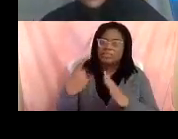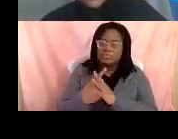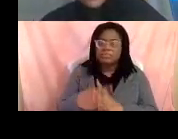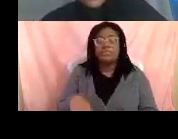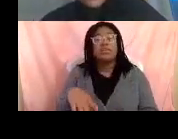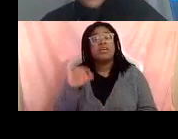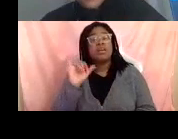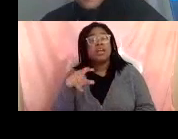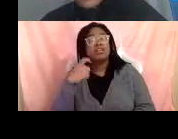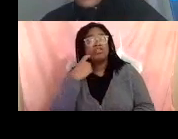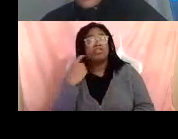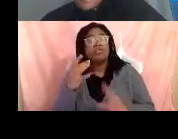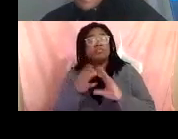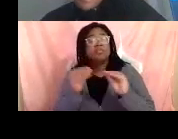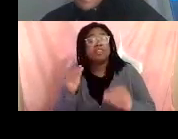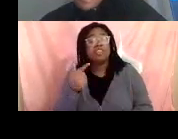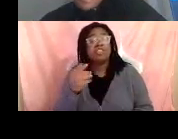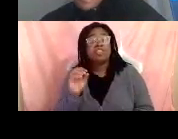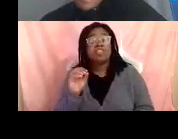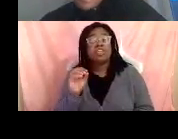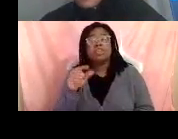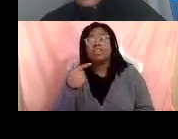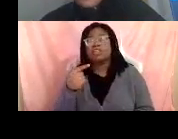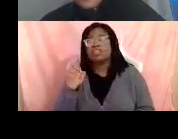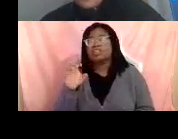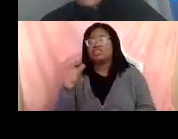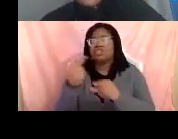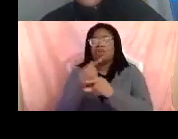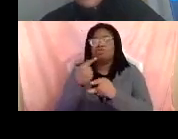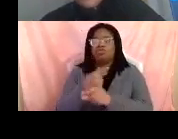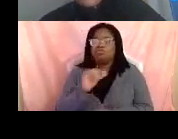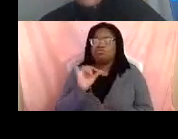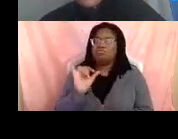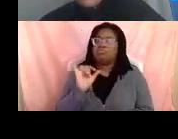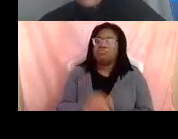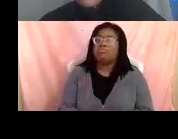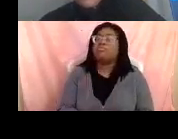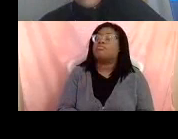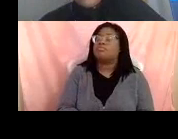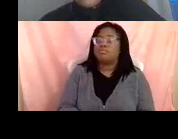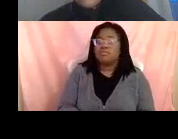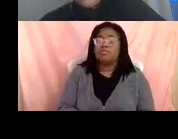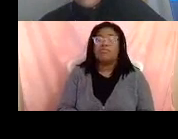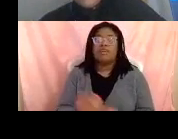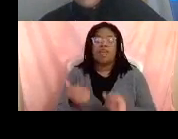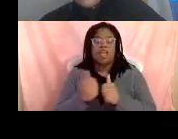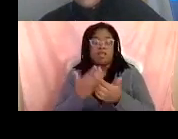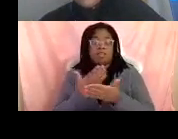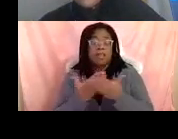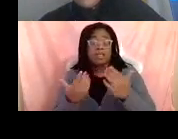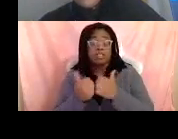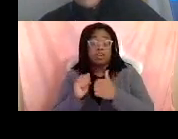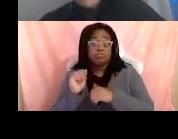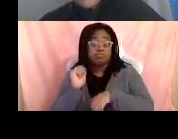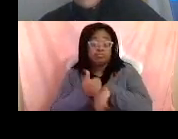Somebody just mentioned geometry. Makes you Mm, think about how things are positioned,